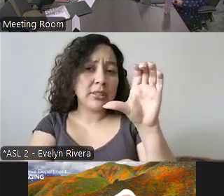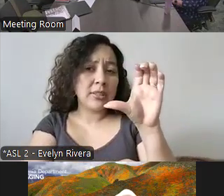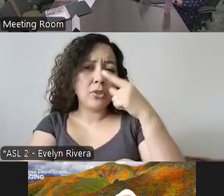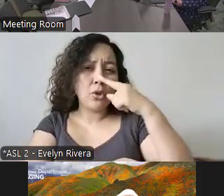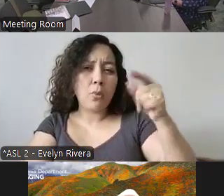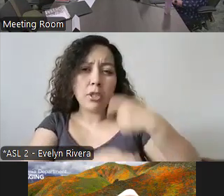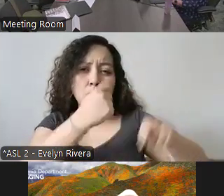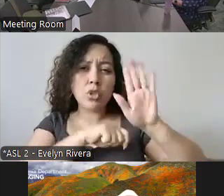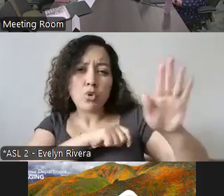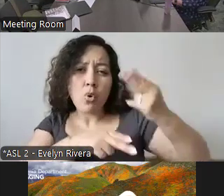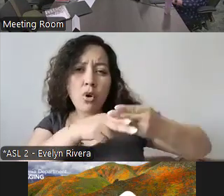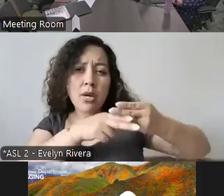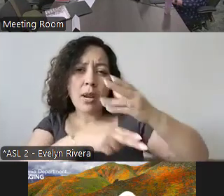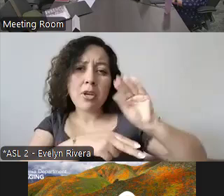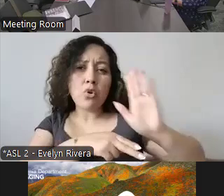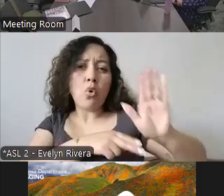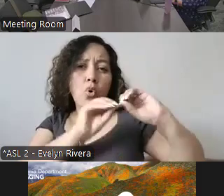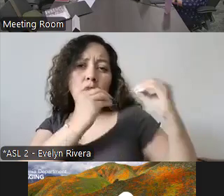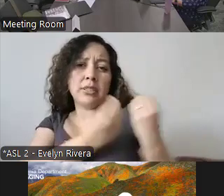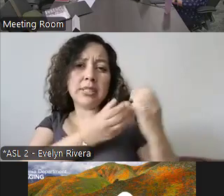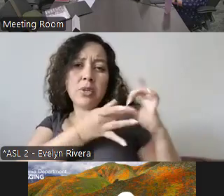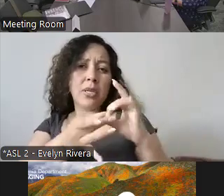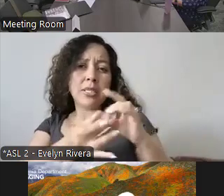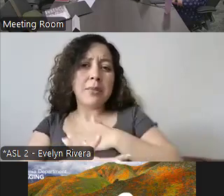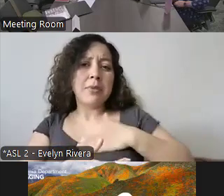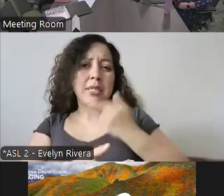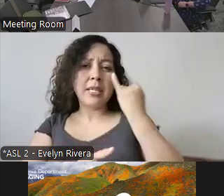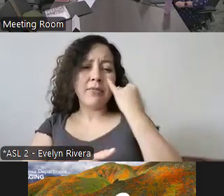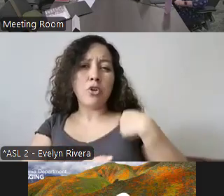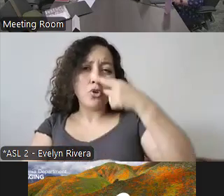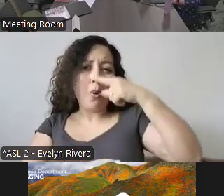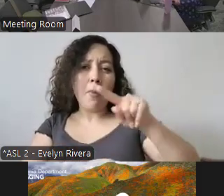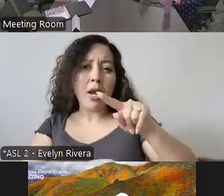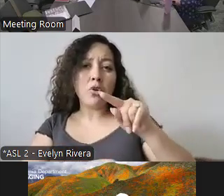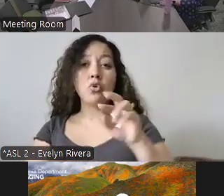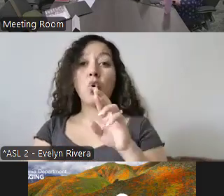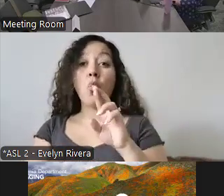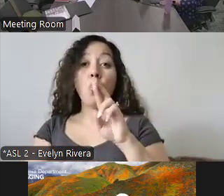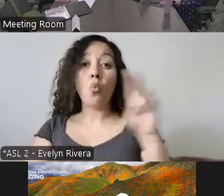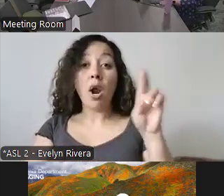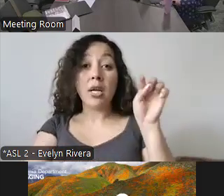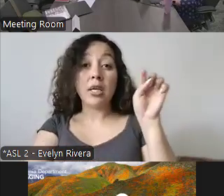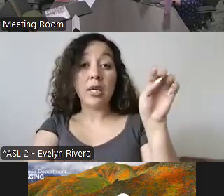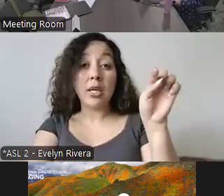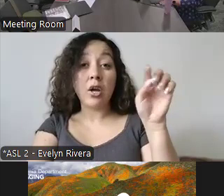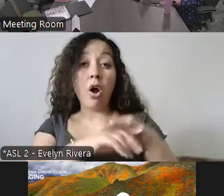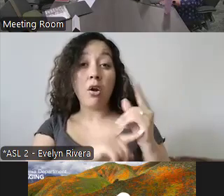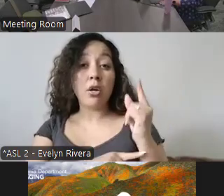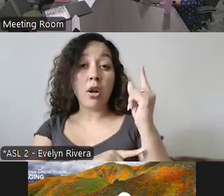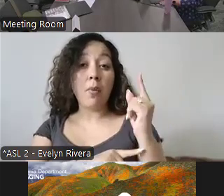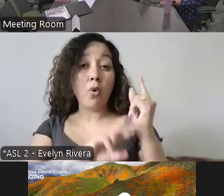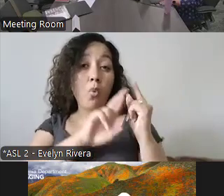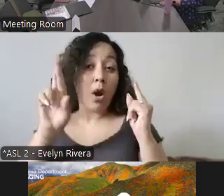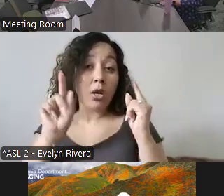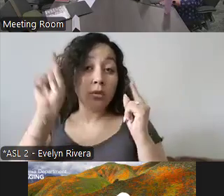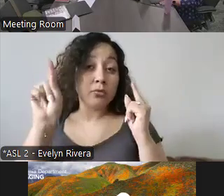and your organization if you'd like. So if you could please right-click on your upper right corner of your